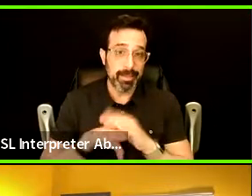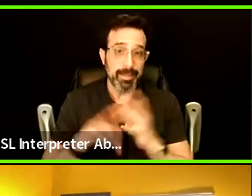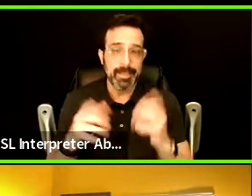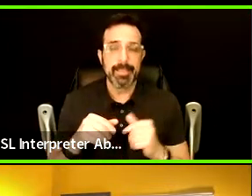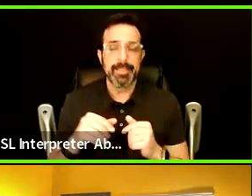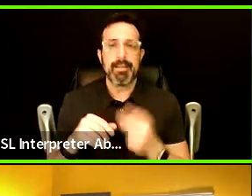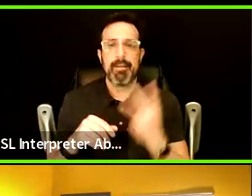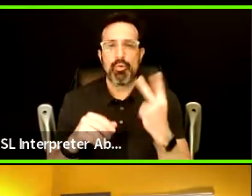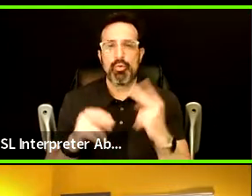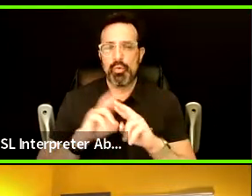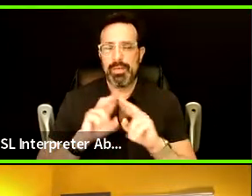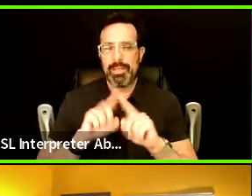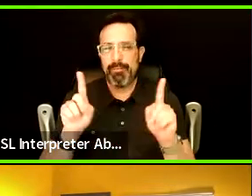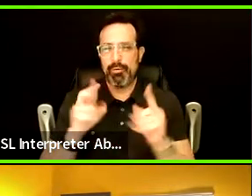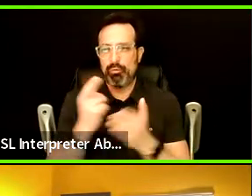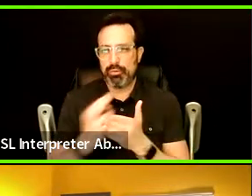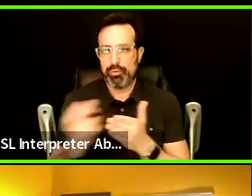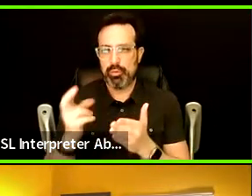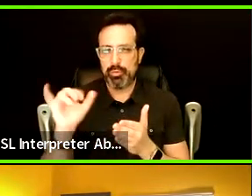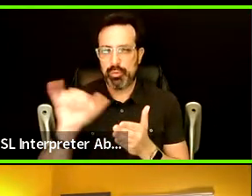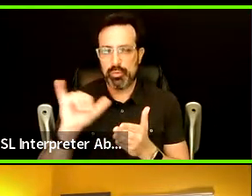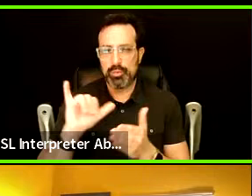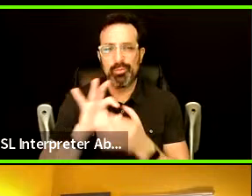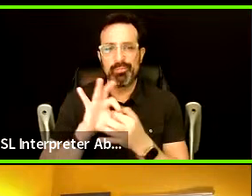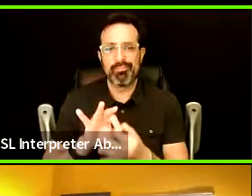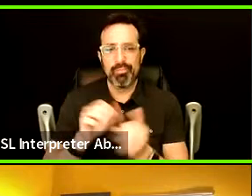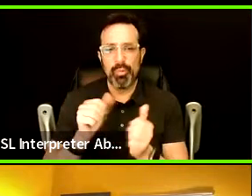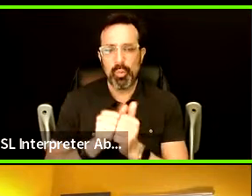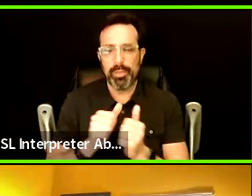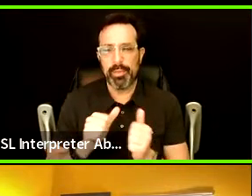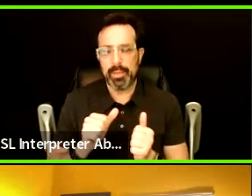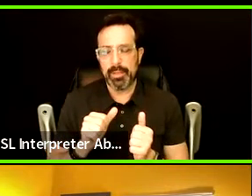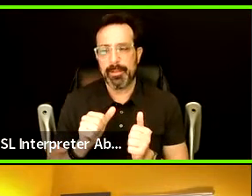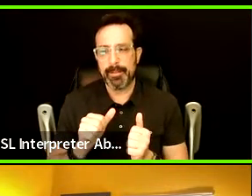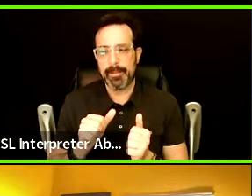to different resources as well, like when it comes to the